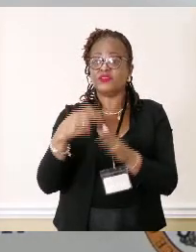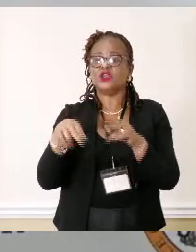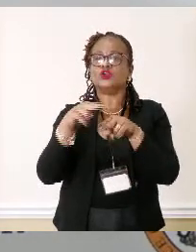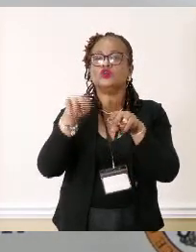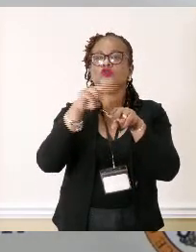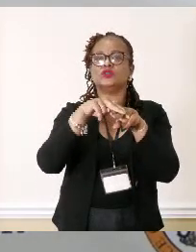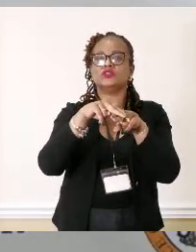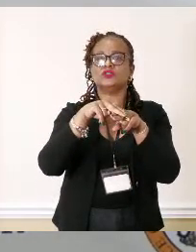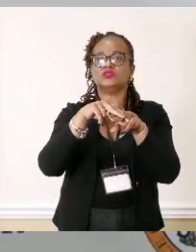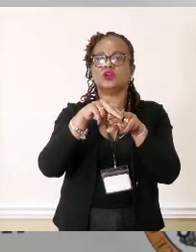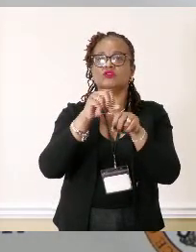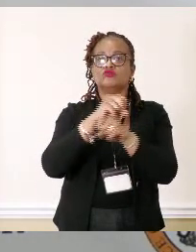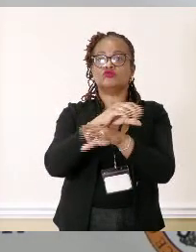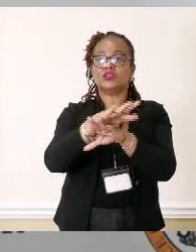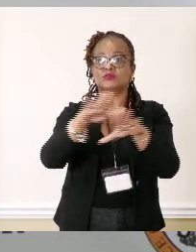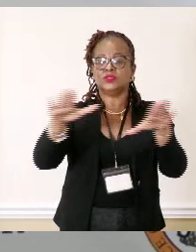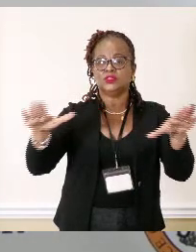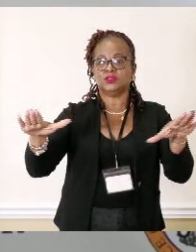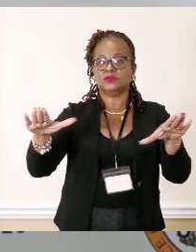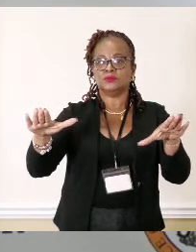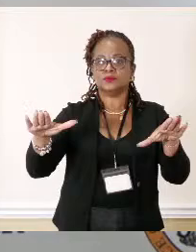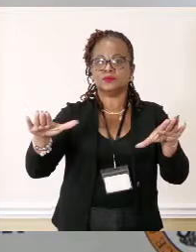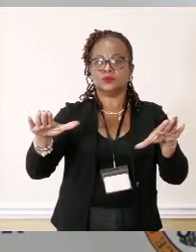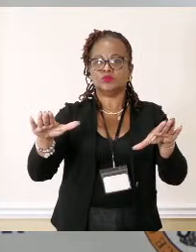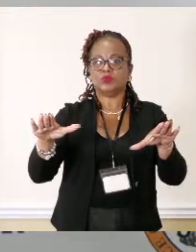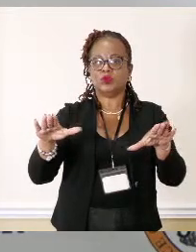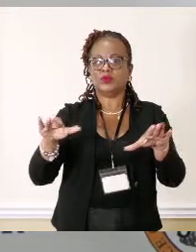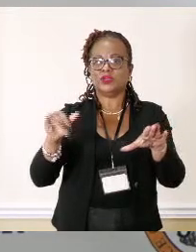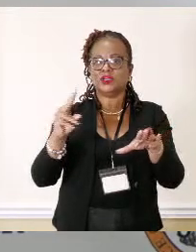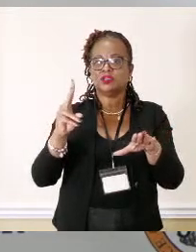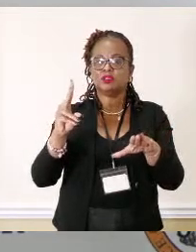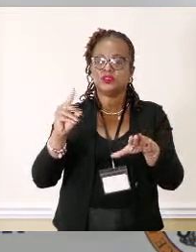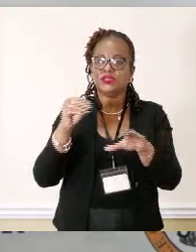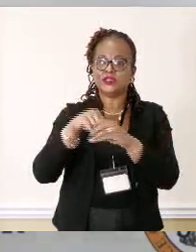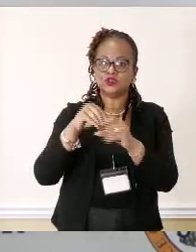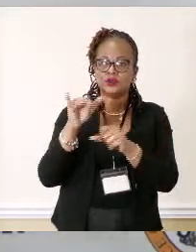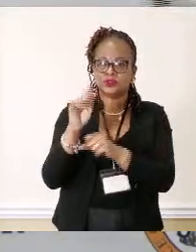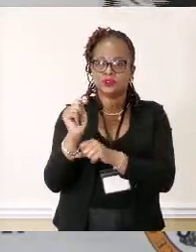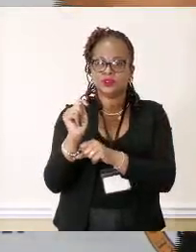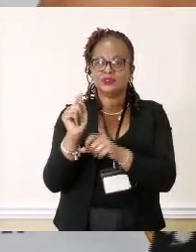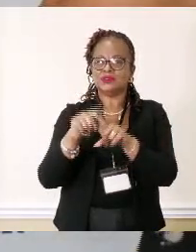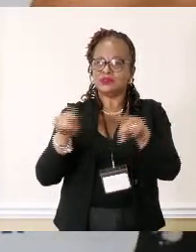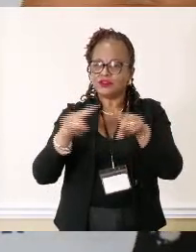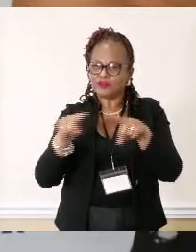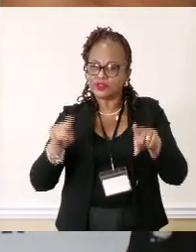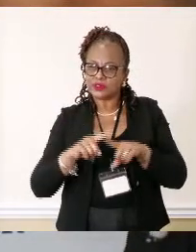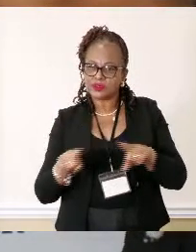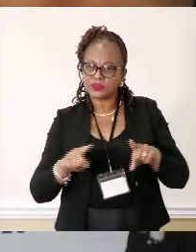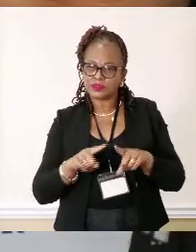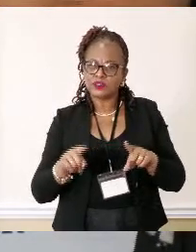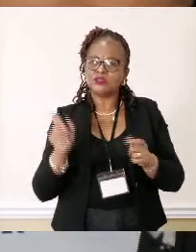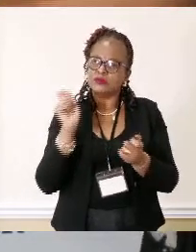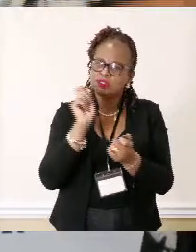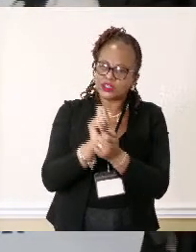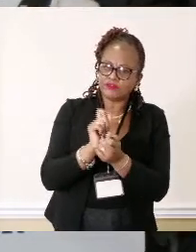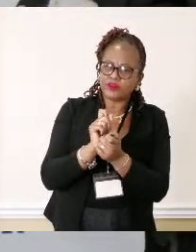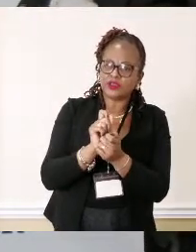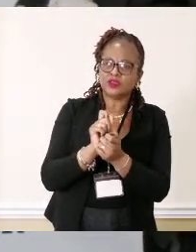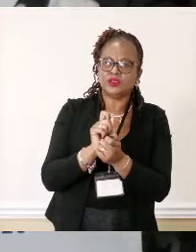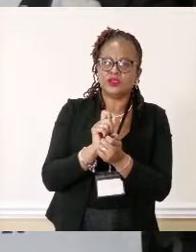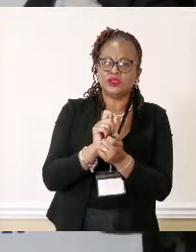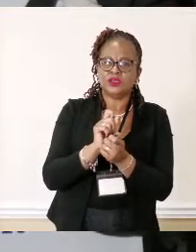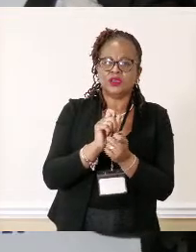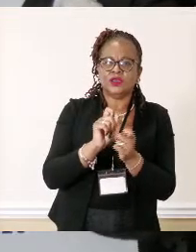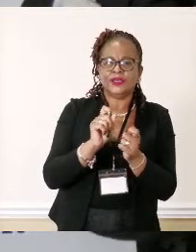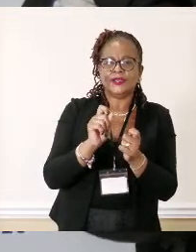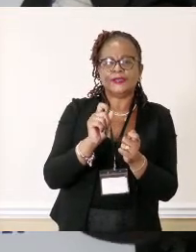increased transmissibility. But as you get into the weeds of it, there's differences, specific differences between each of the variants in